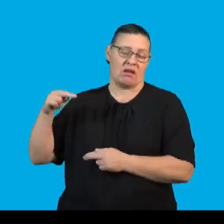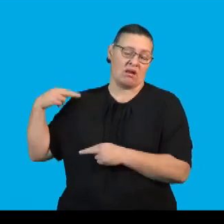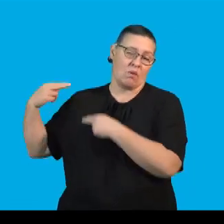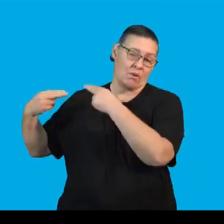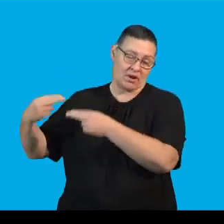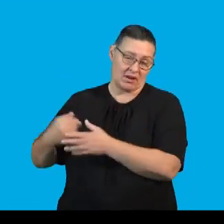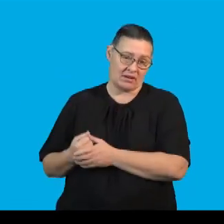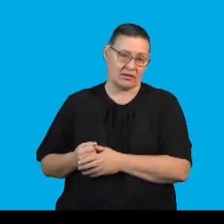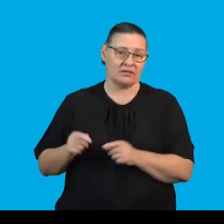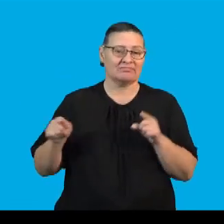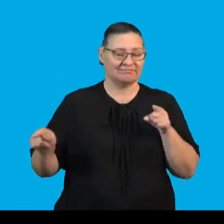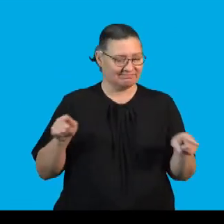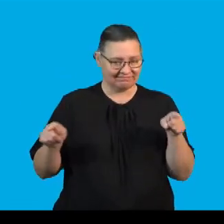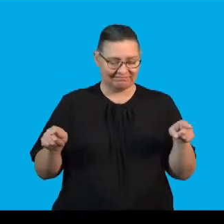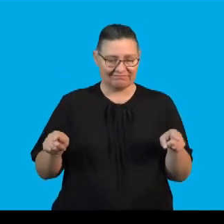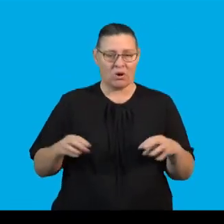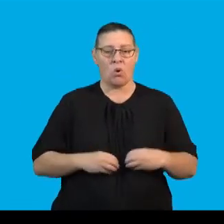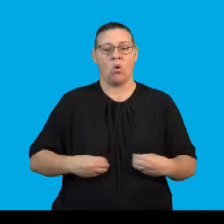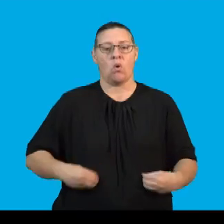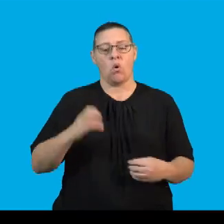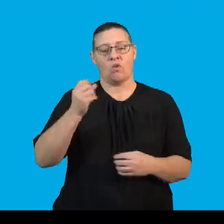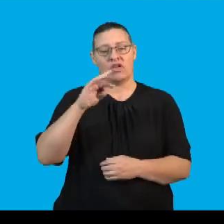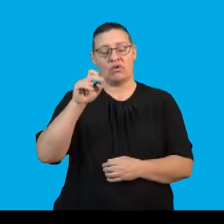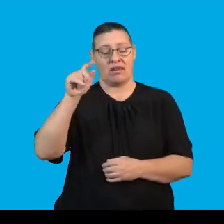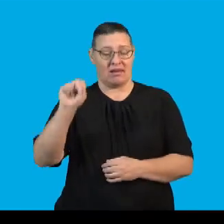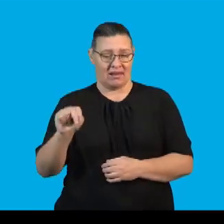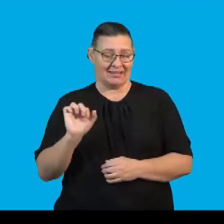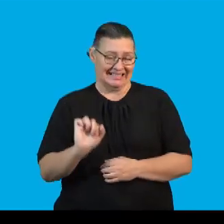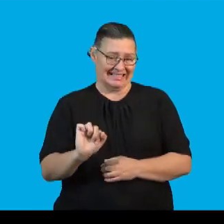And the two hormones, they are ovarian hormones.